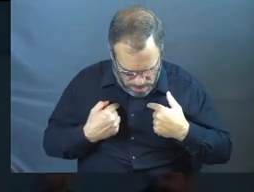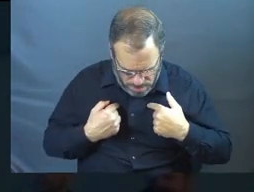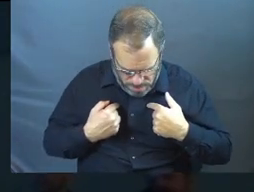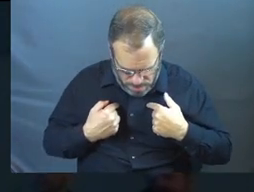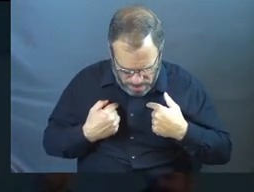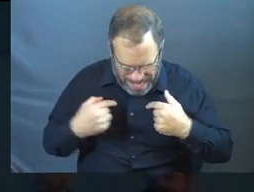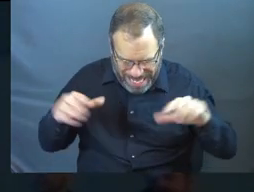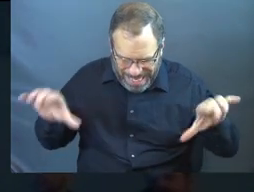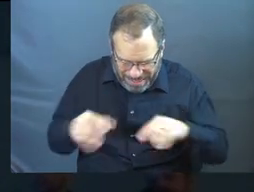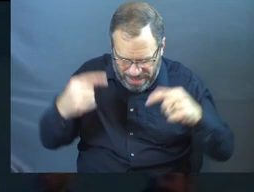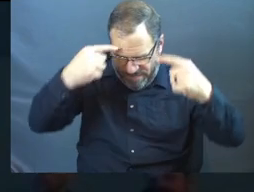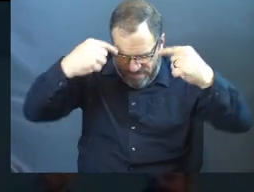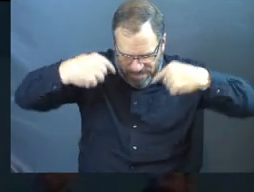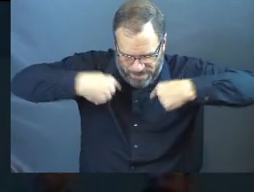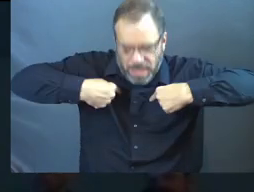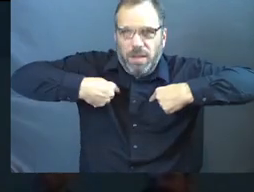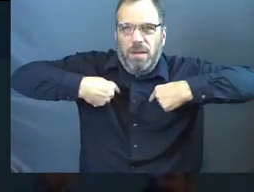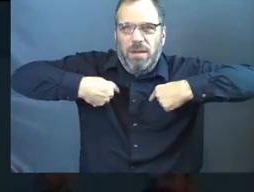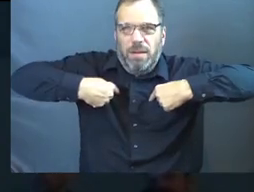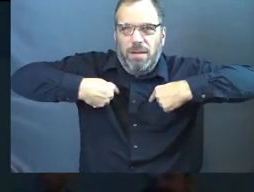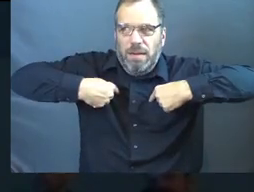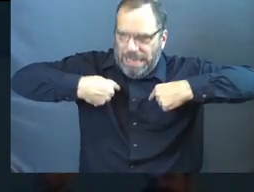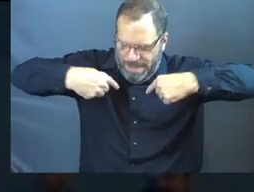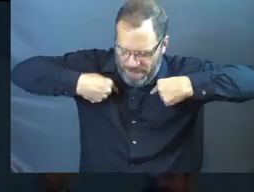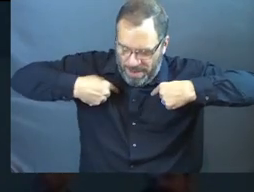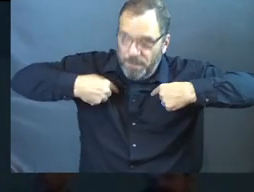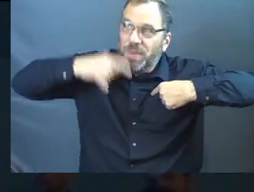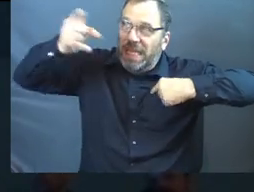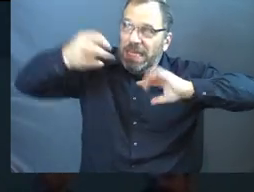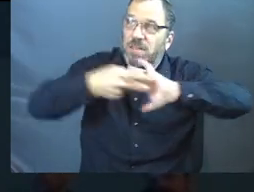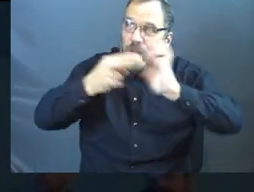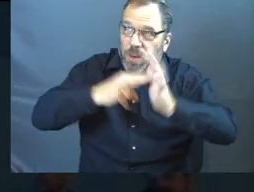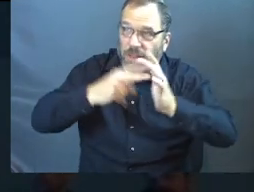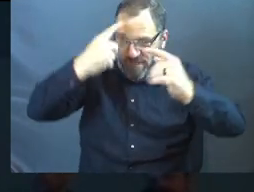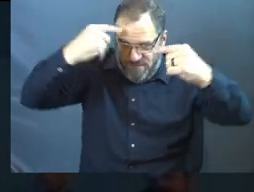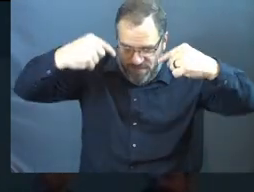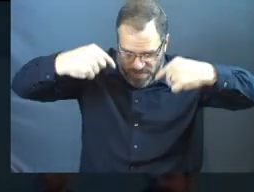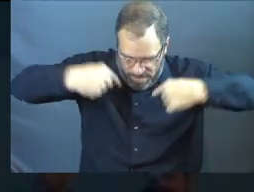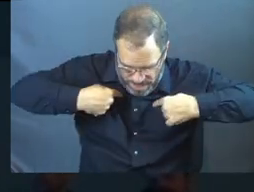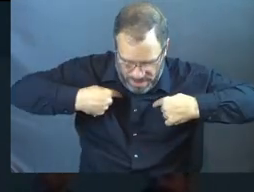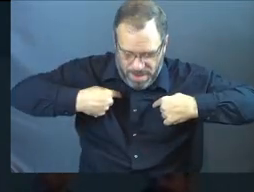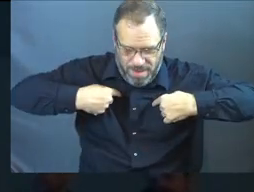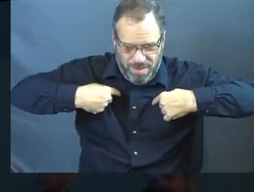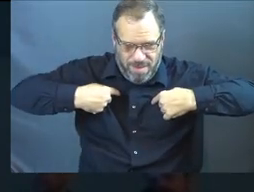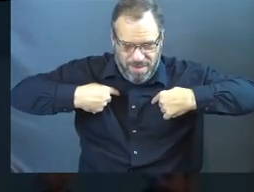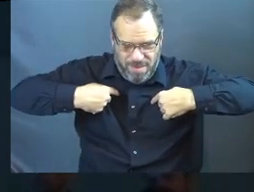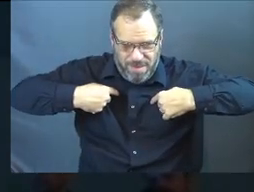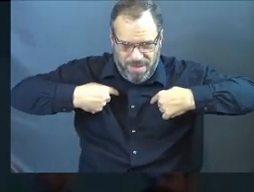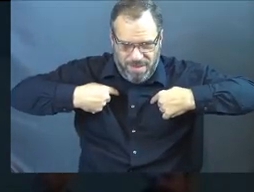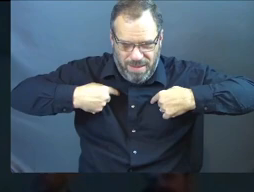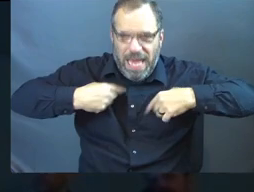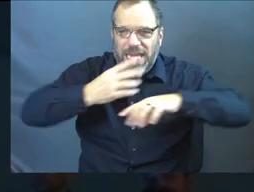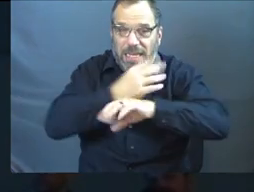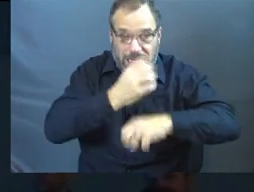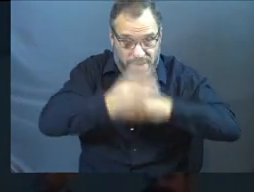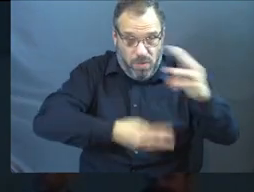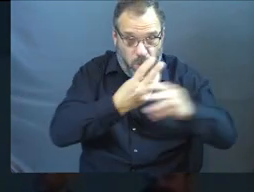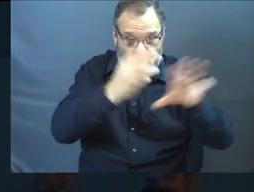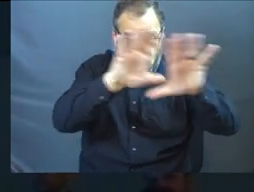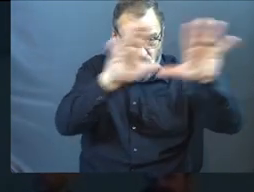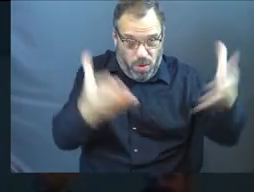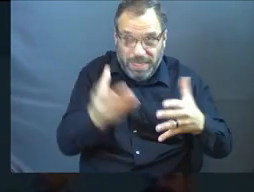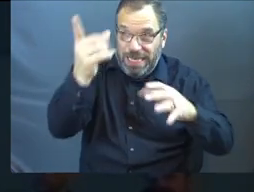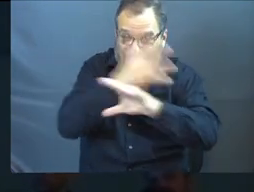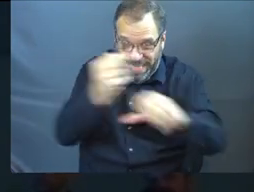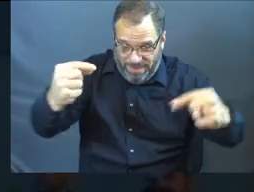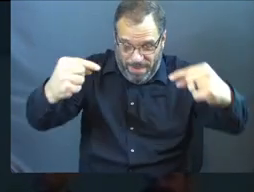he did all that for me. He's the reason because he came down for me. He saved the world. He